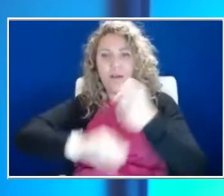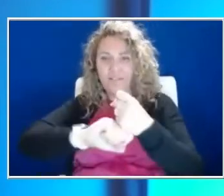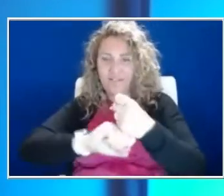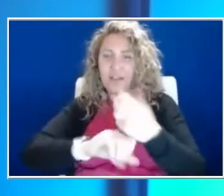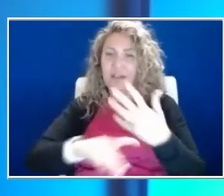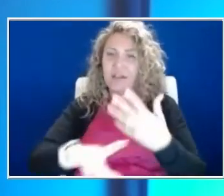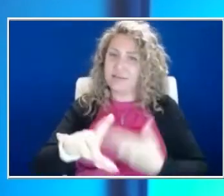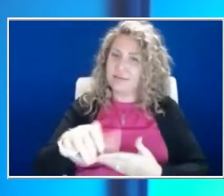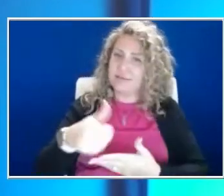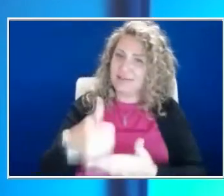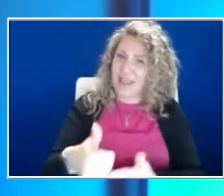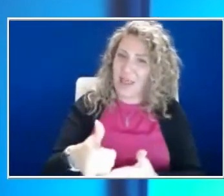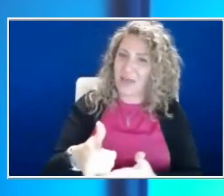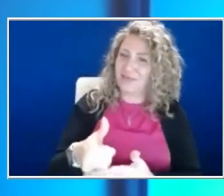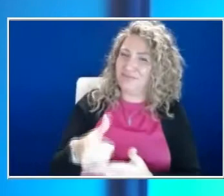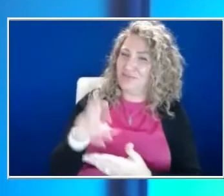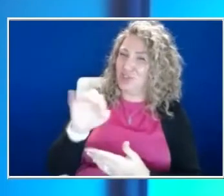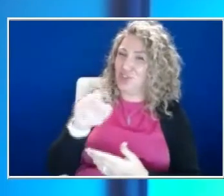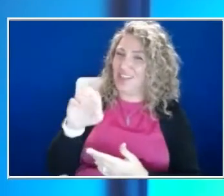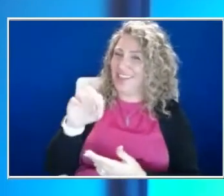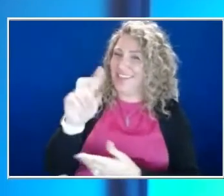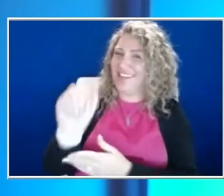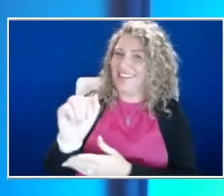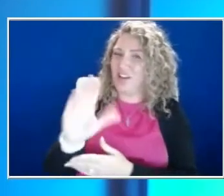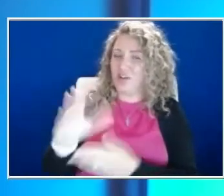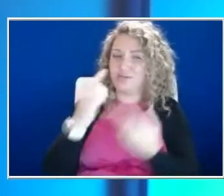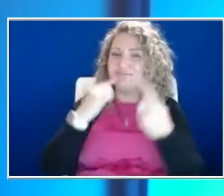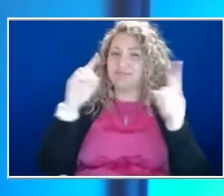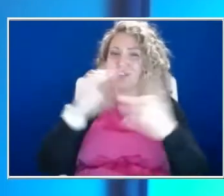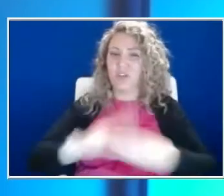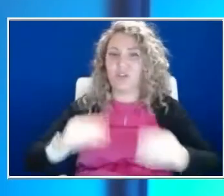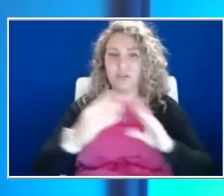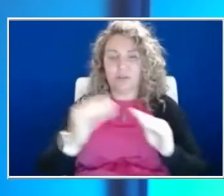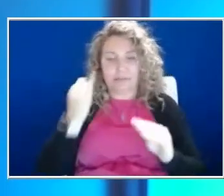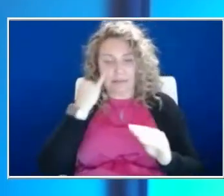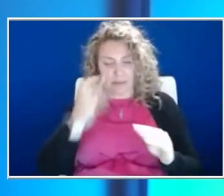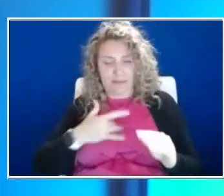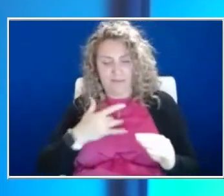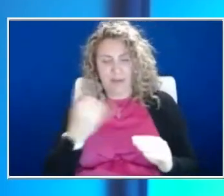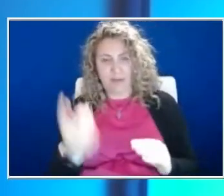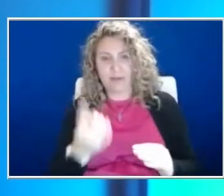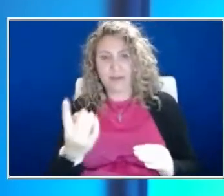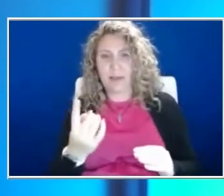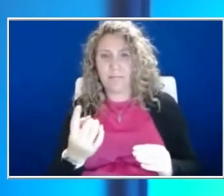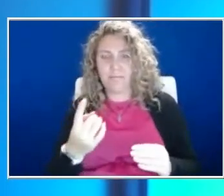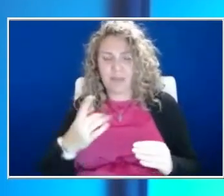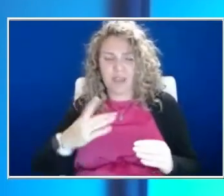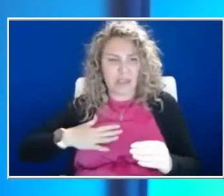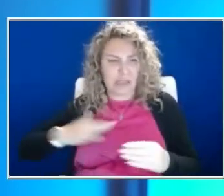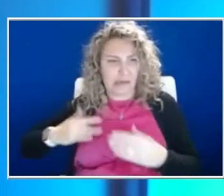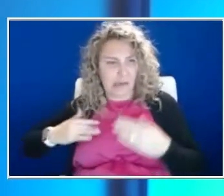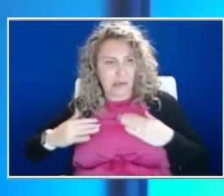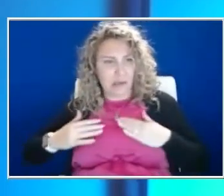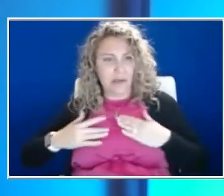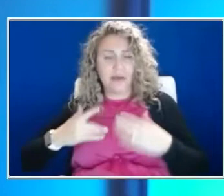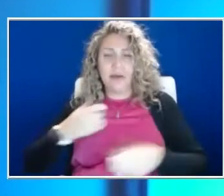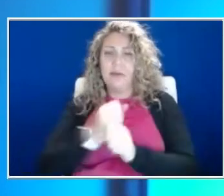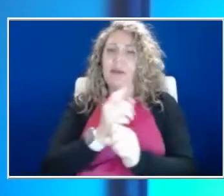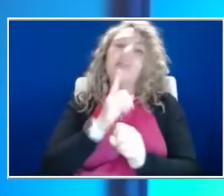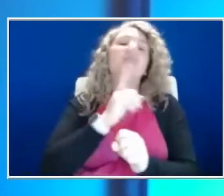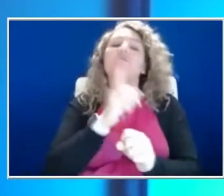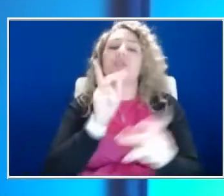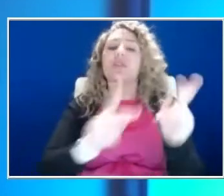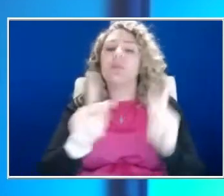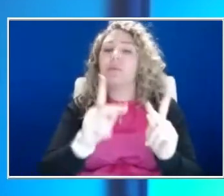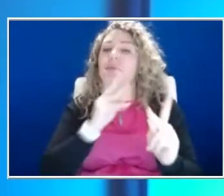in such a successful story, is if you feel something, make sure that somebody is not overlooking it or writing you off based on